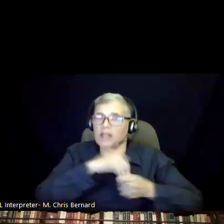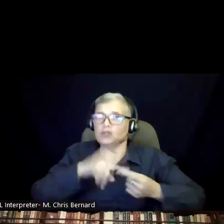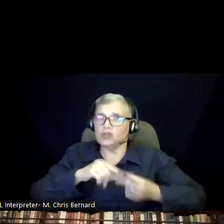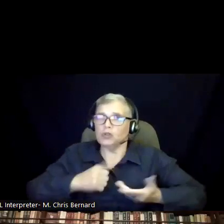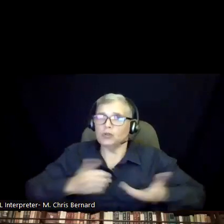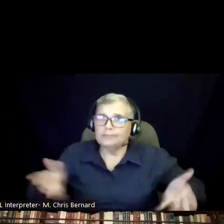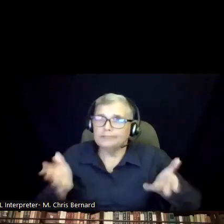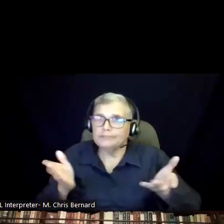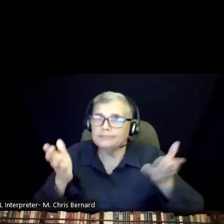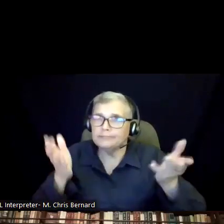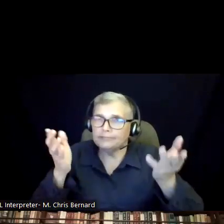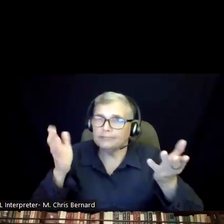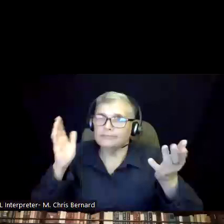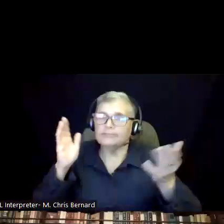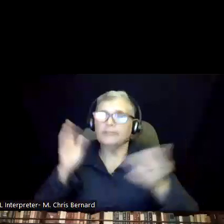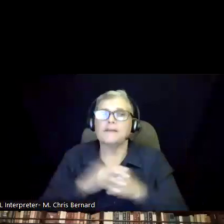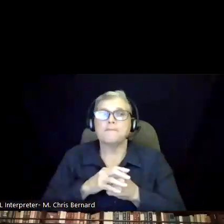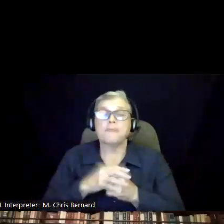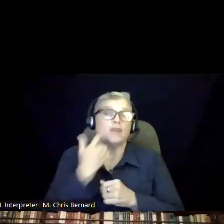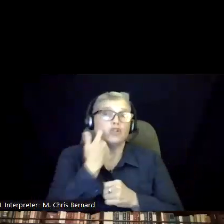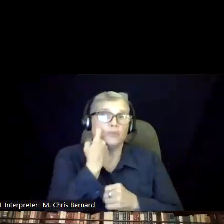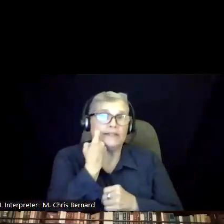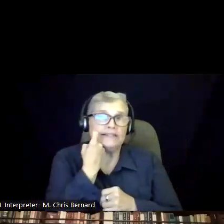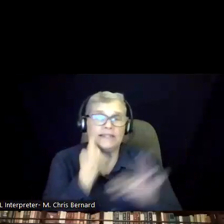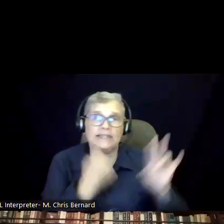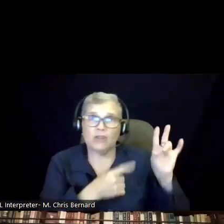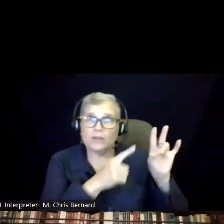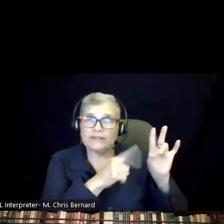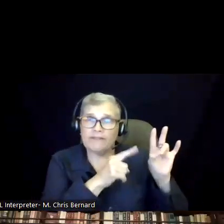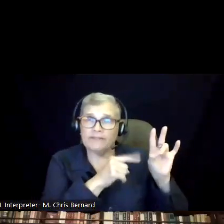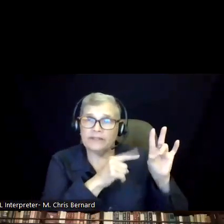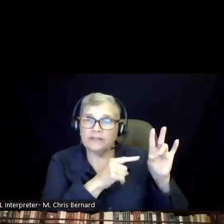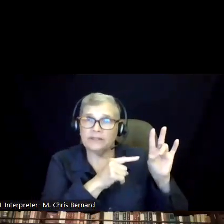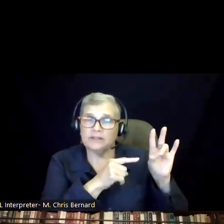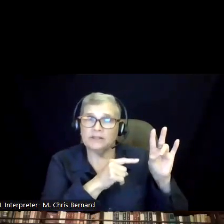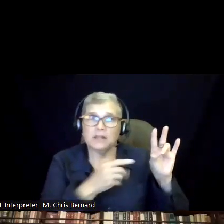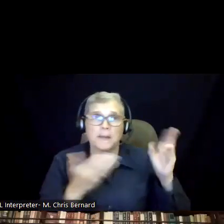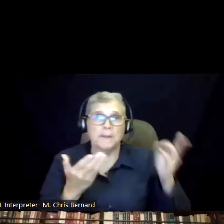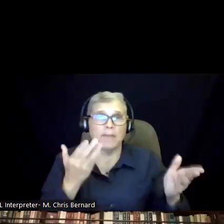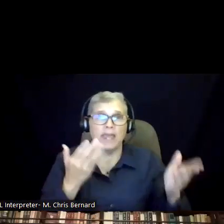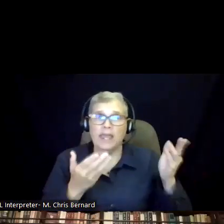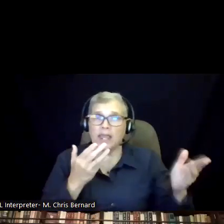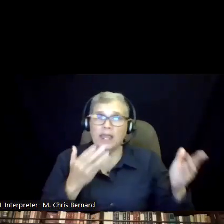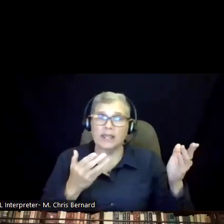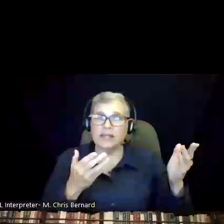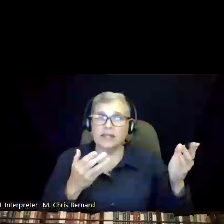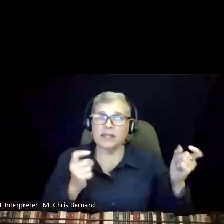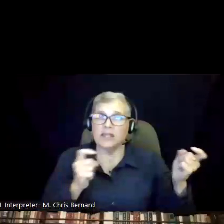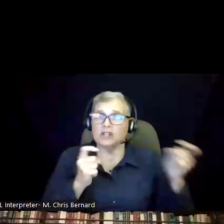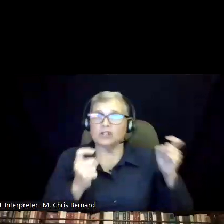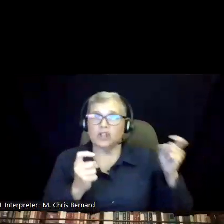It's become clear recently that the tenets of the model may evolve when the underlying policies and